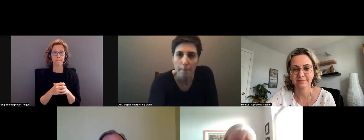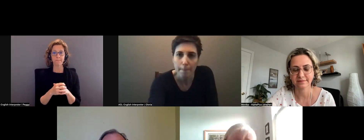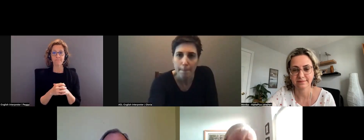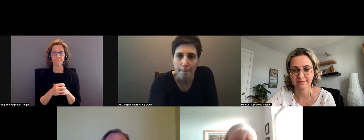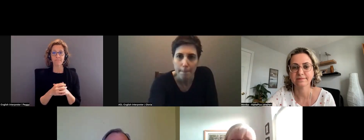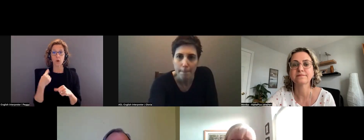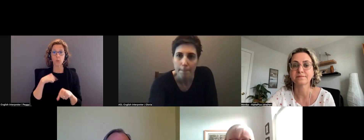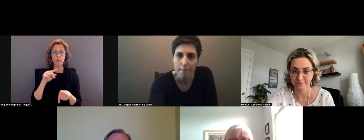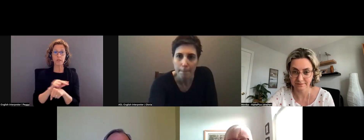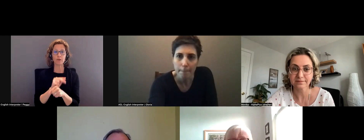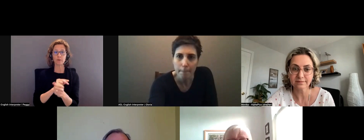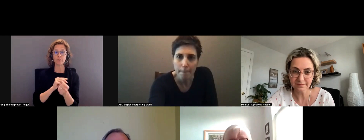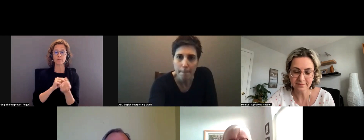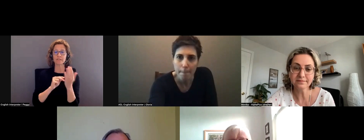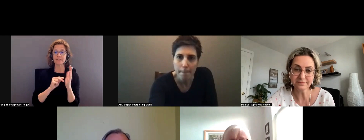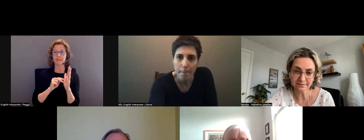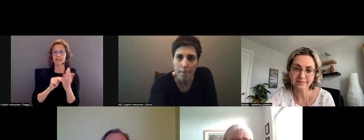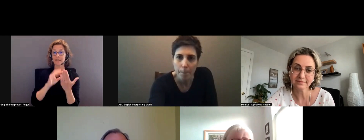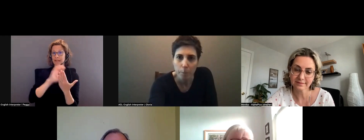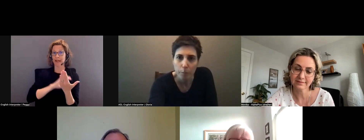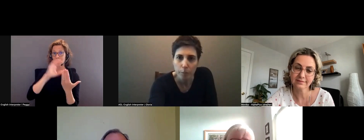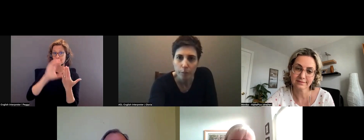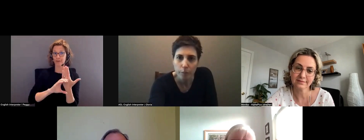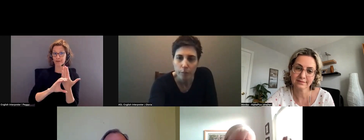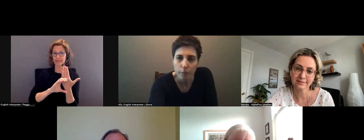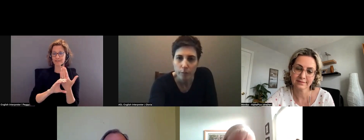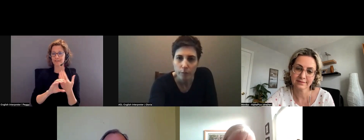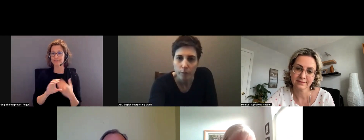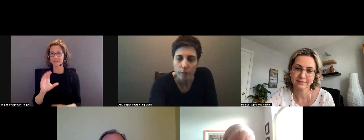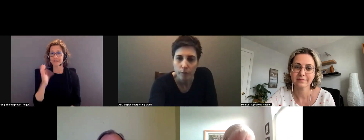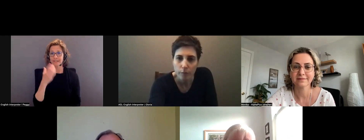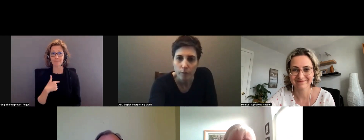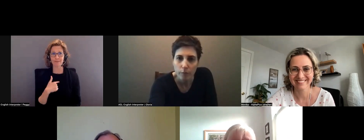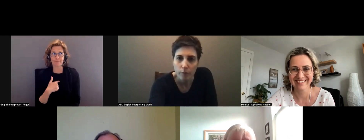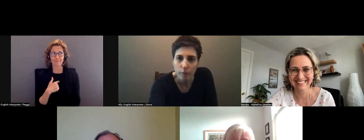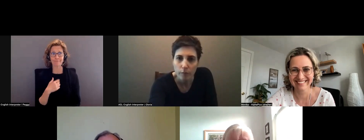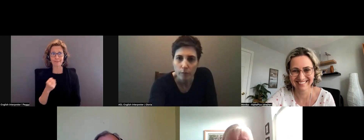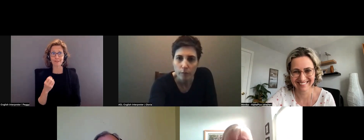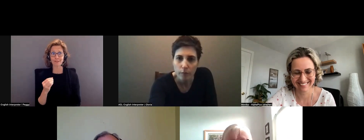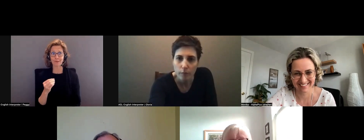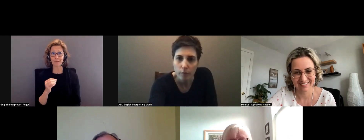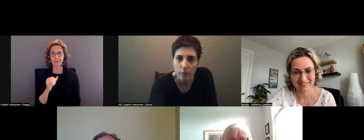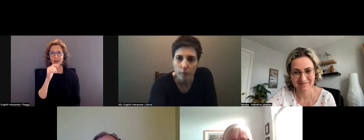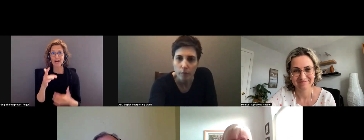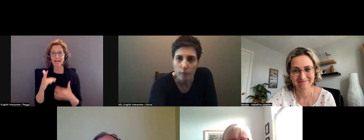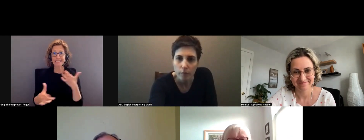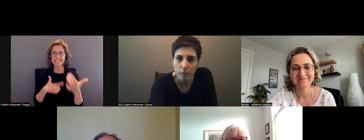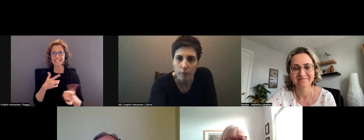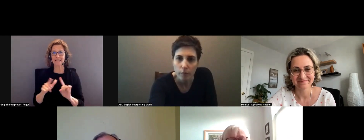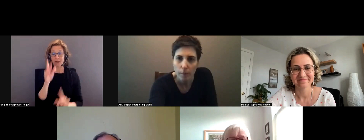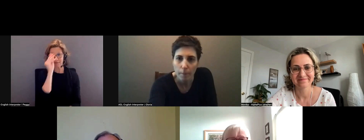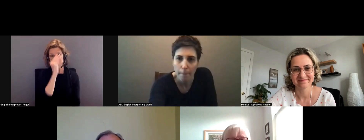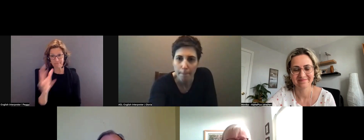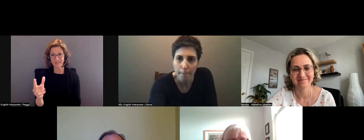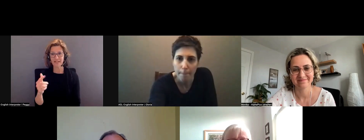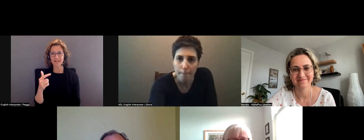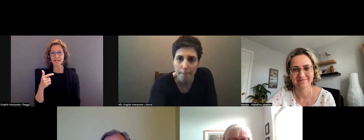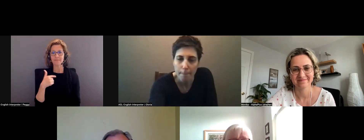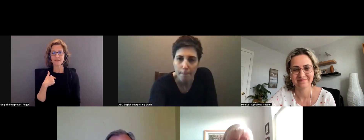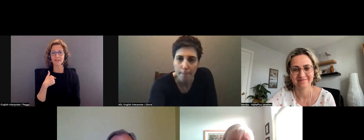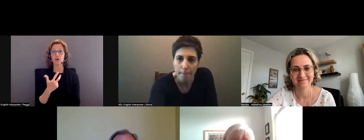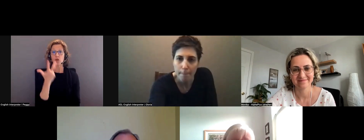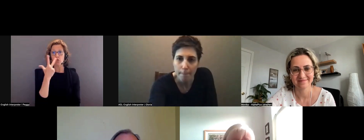the calendars, which doesn't sound very exciting at all, but for me, having 3